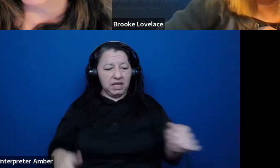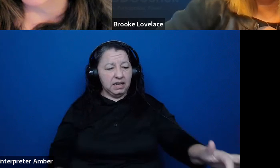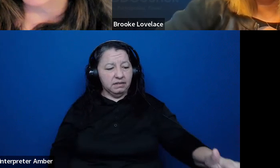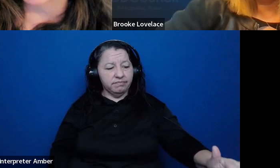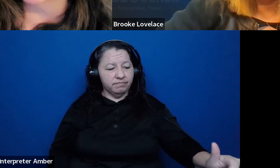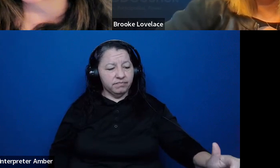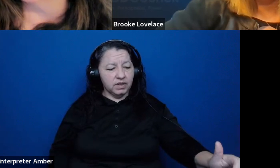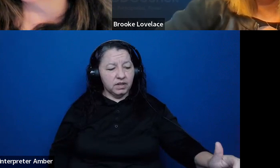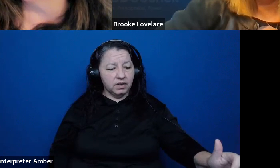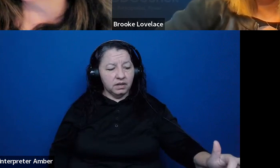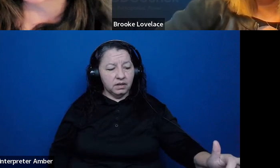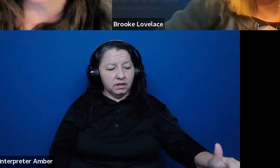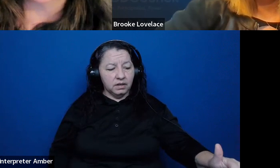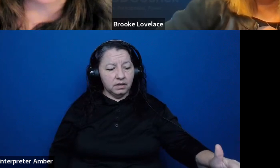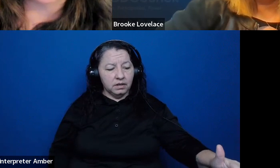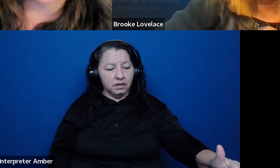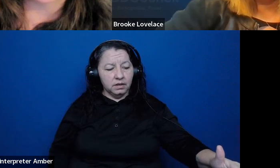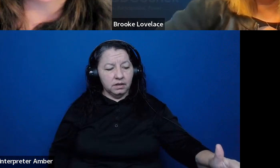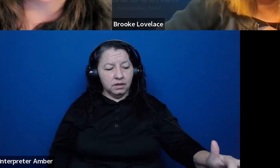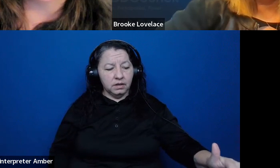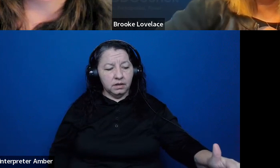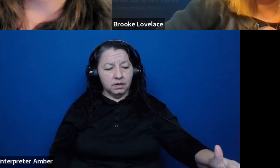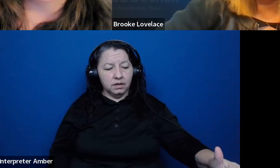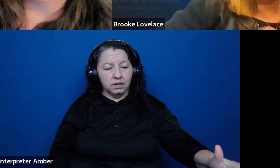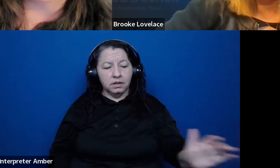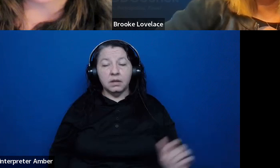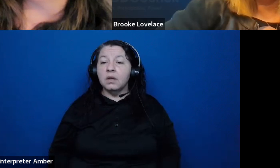as feedback. Well, we are 2 minutes